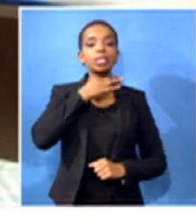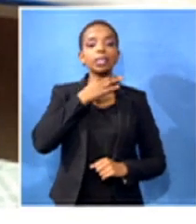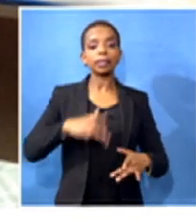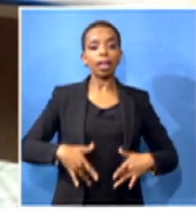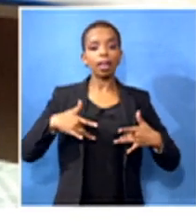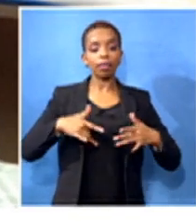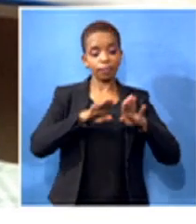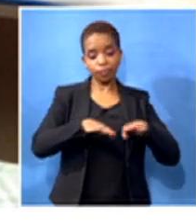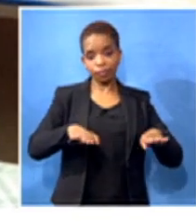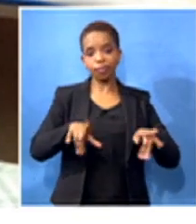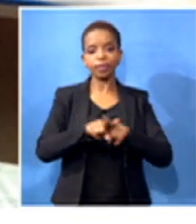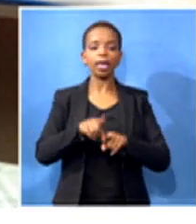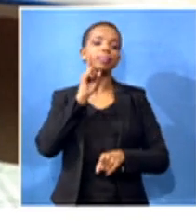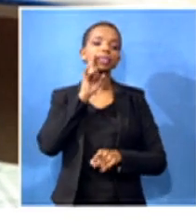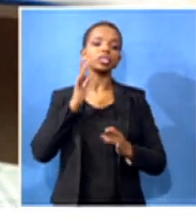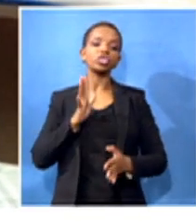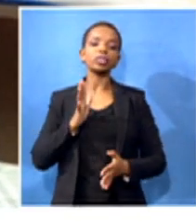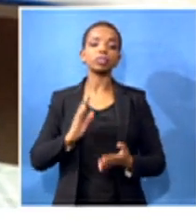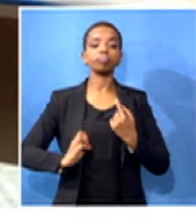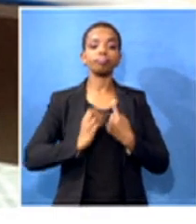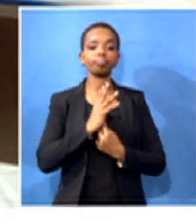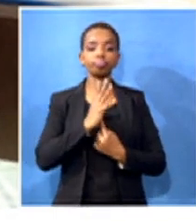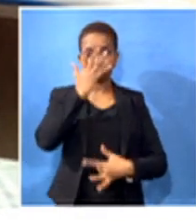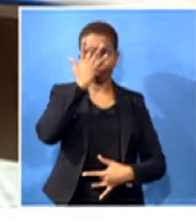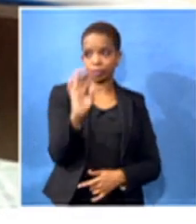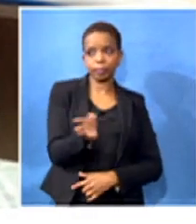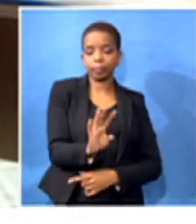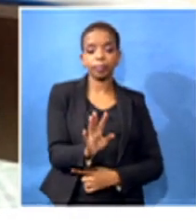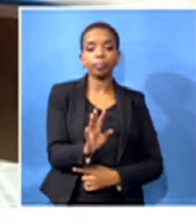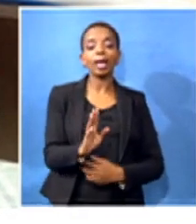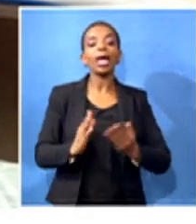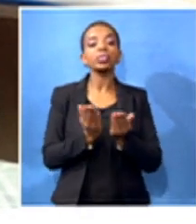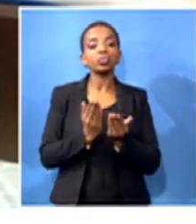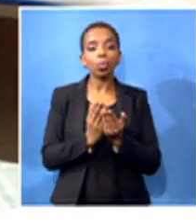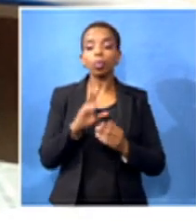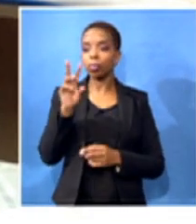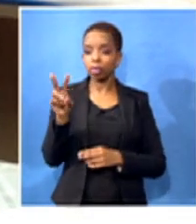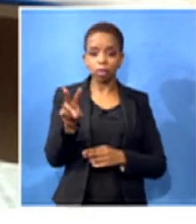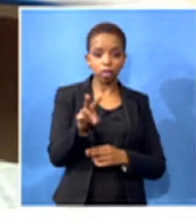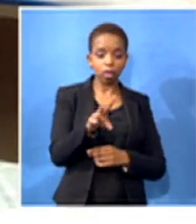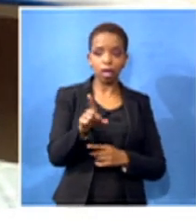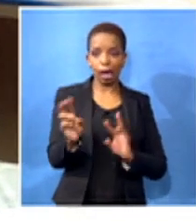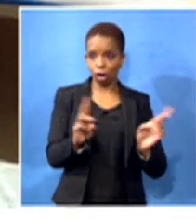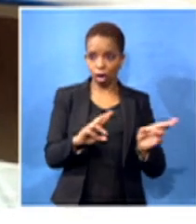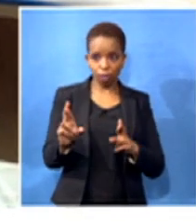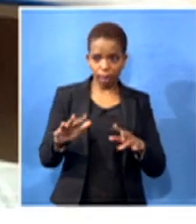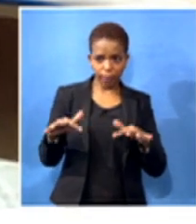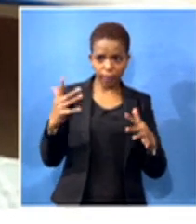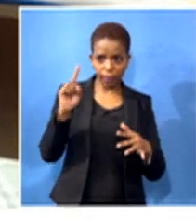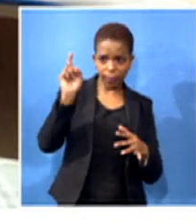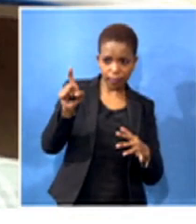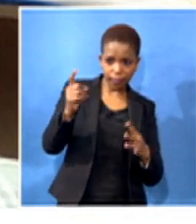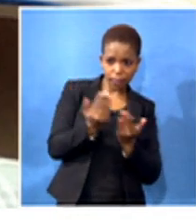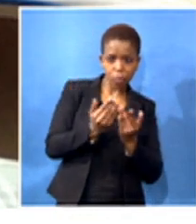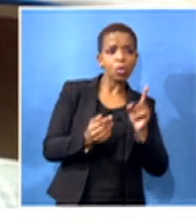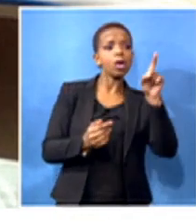So where we see that there is a school that is not ready, we'll have to look into contingency plan as to what is it that we can do